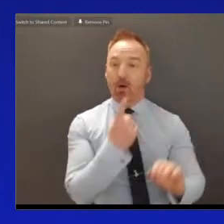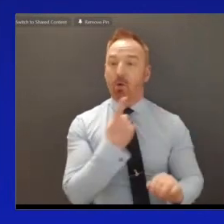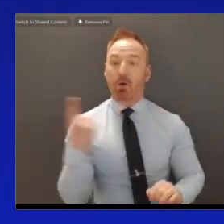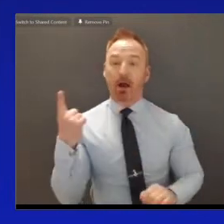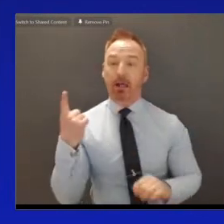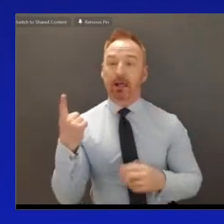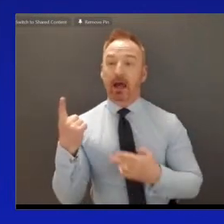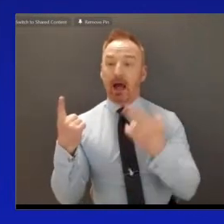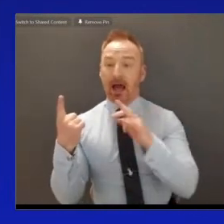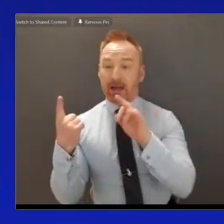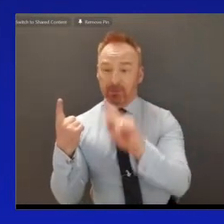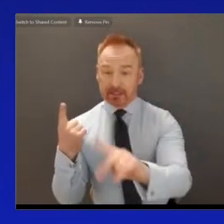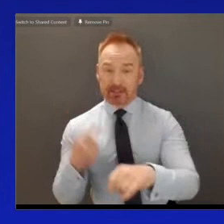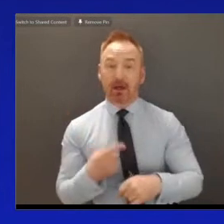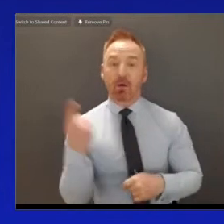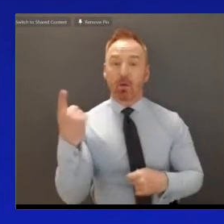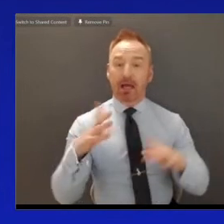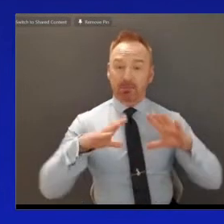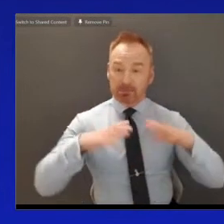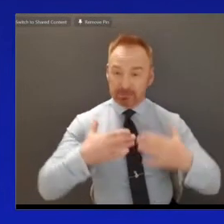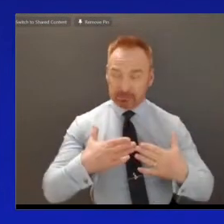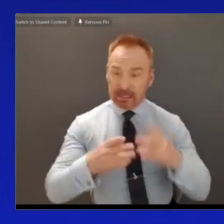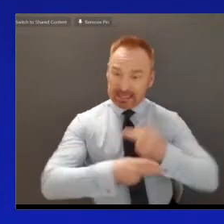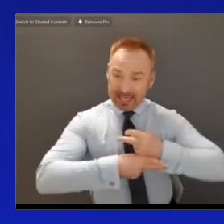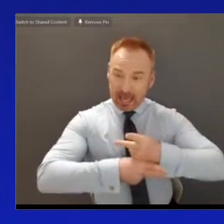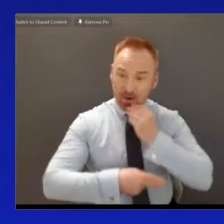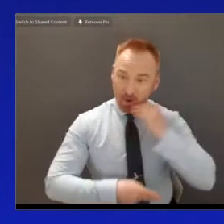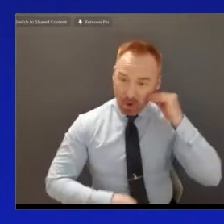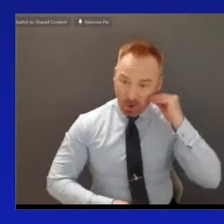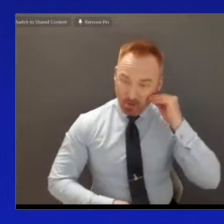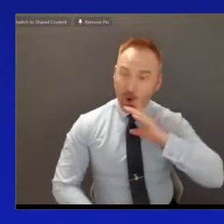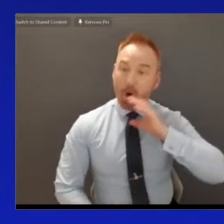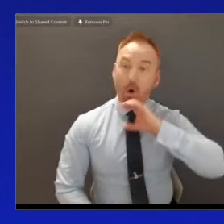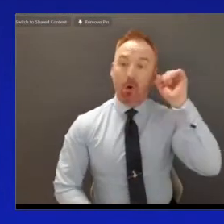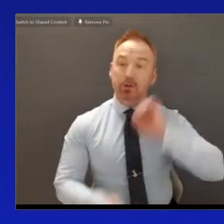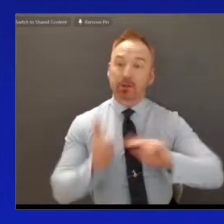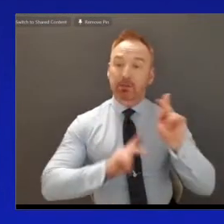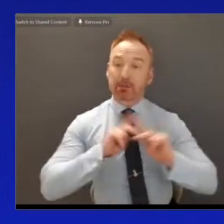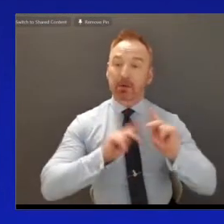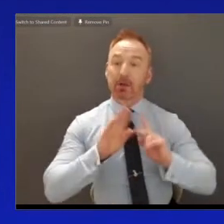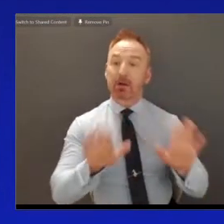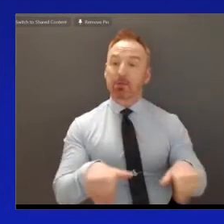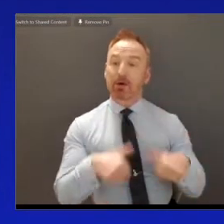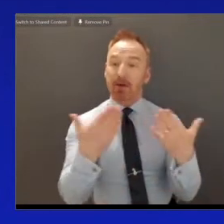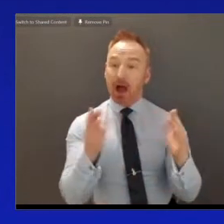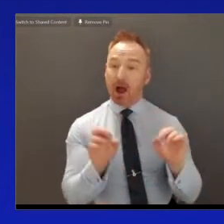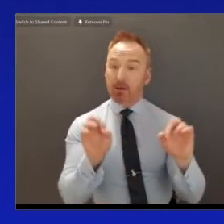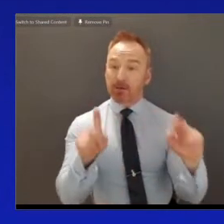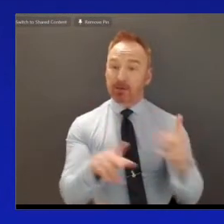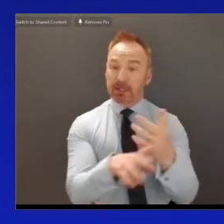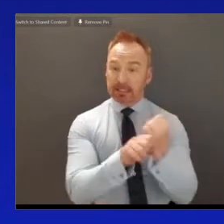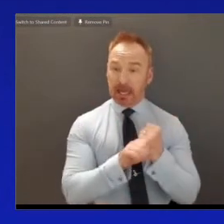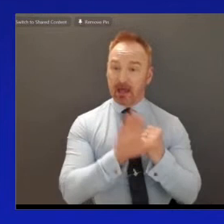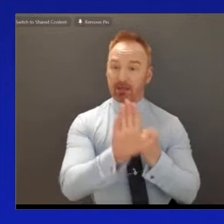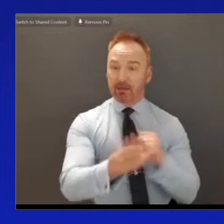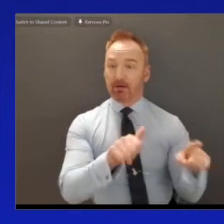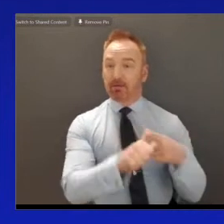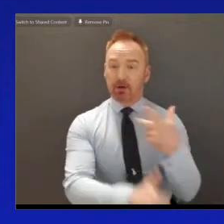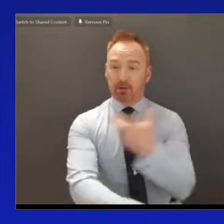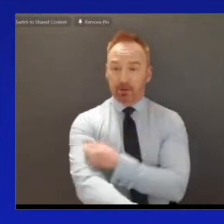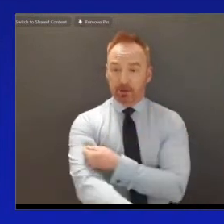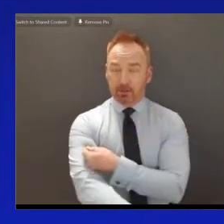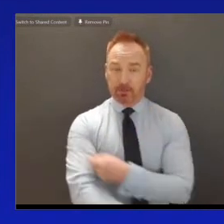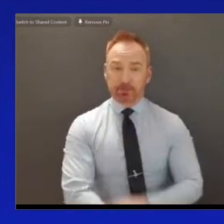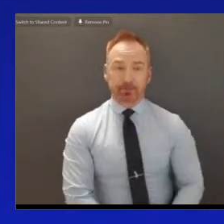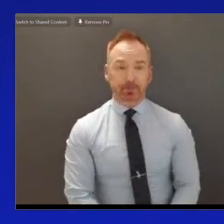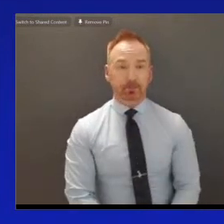1 congregate care home with older adults also have been provided the opportunity to receive their first doses.